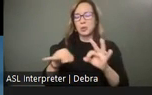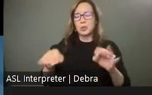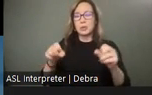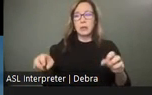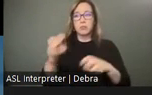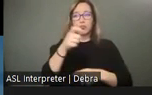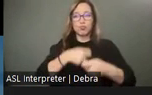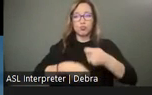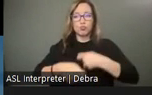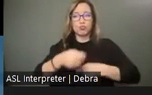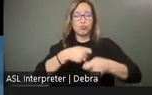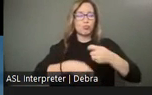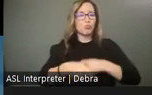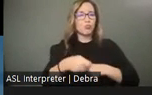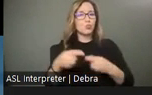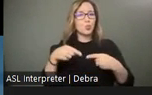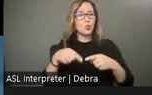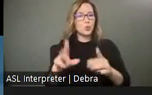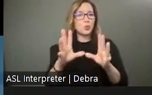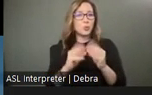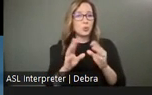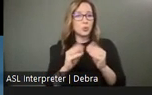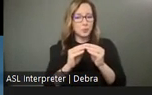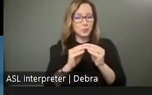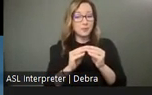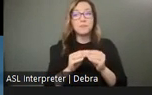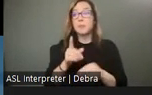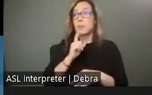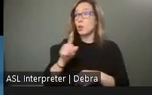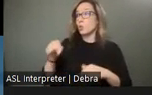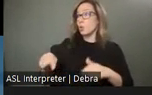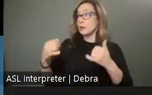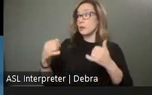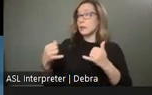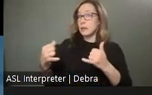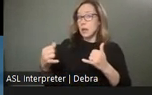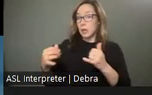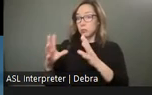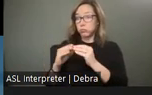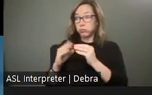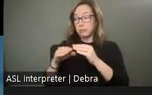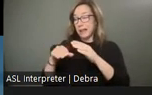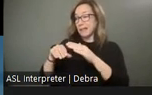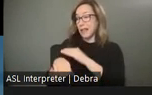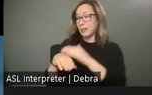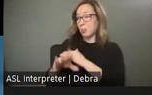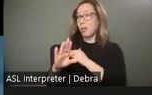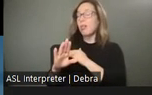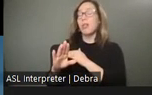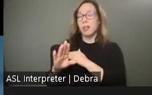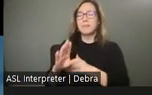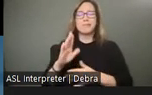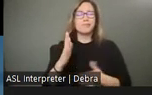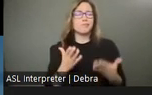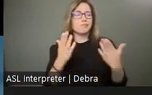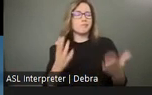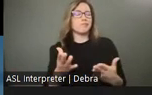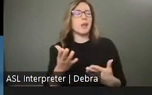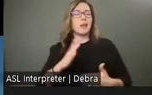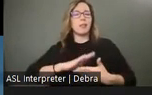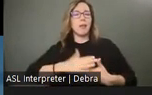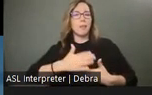the symposium. To ensure all features of today's symposium are accessible, we recommend using a laptop.